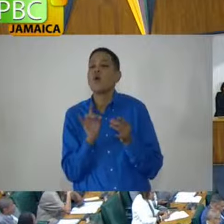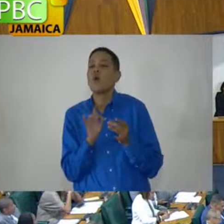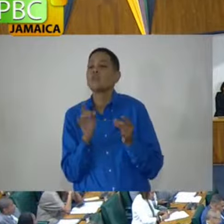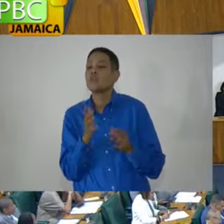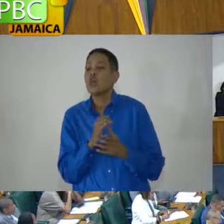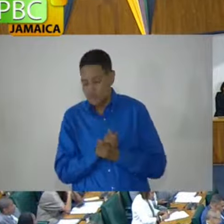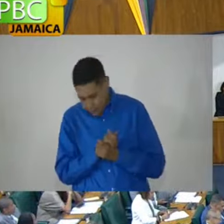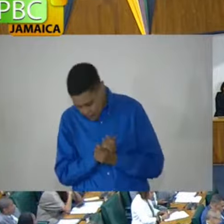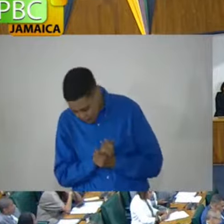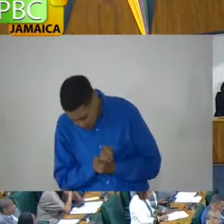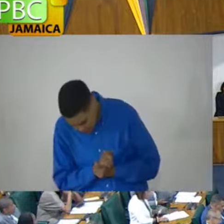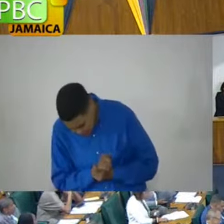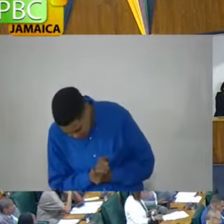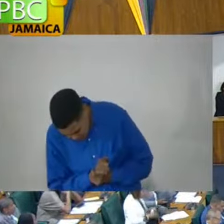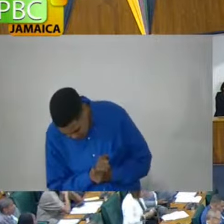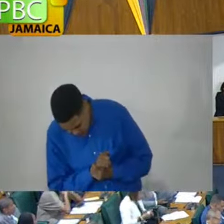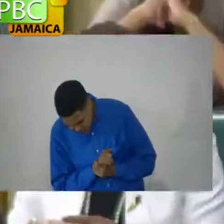motions,